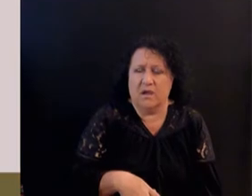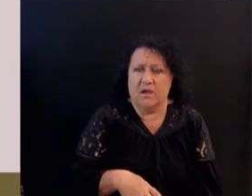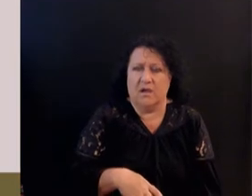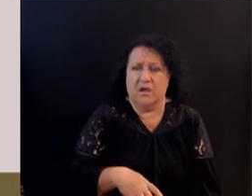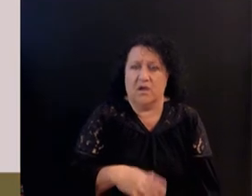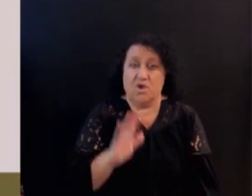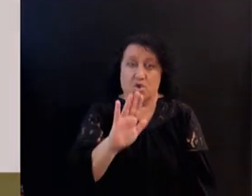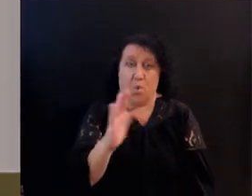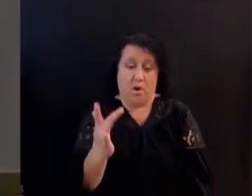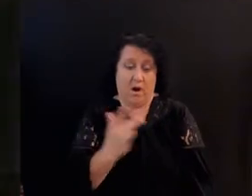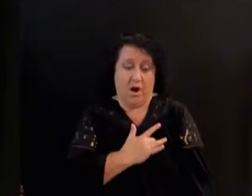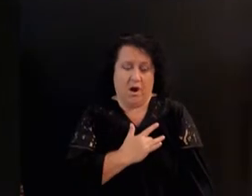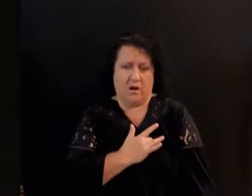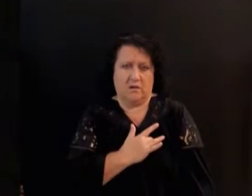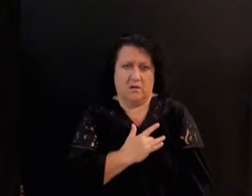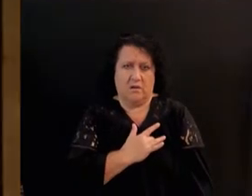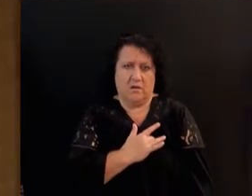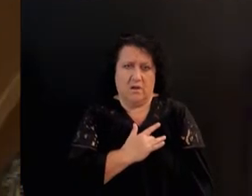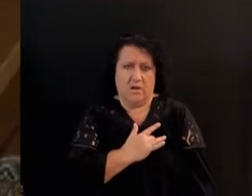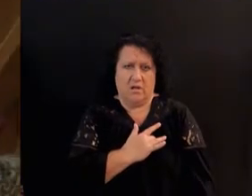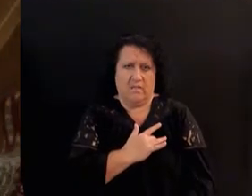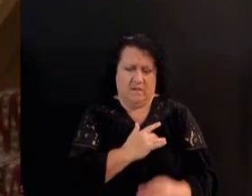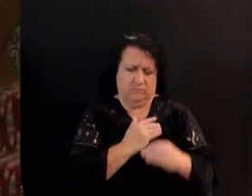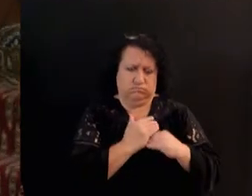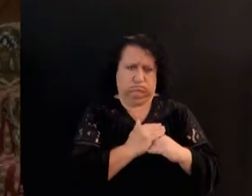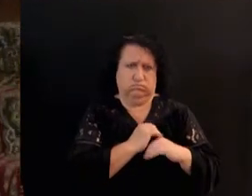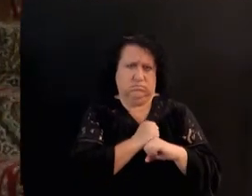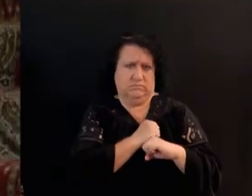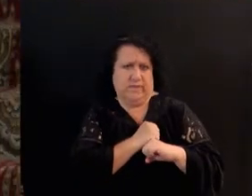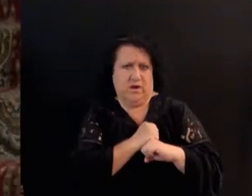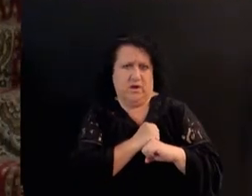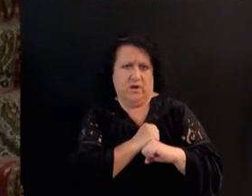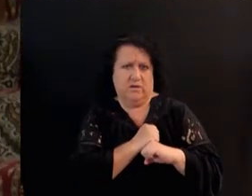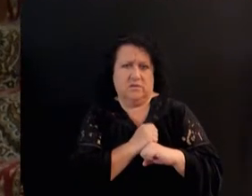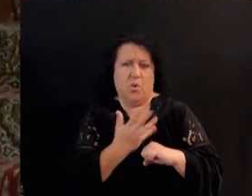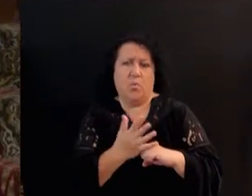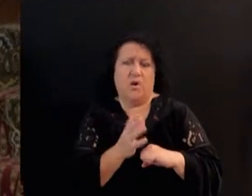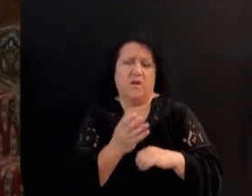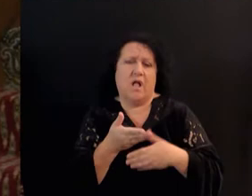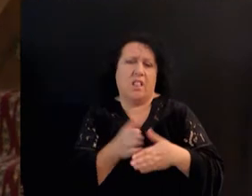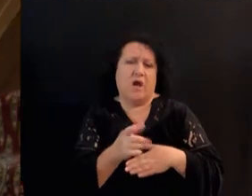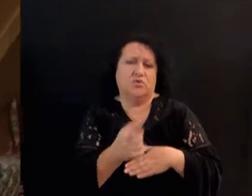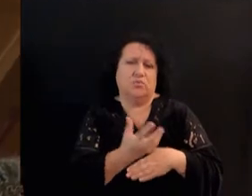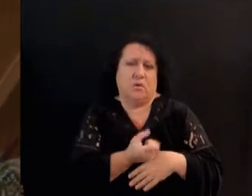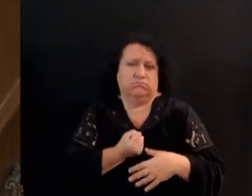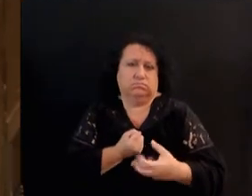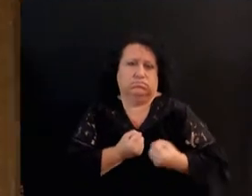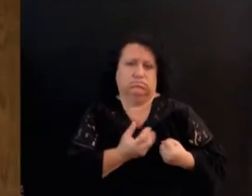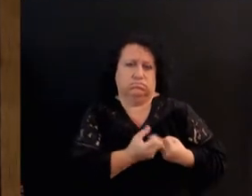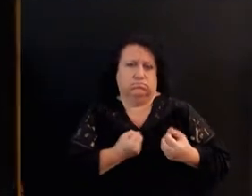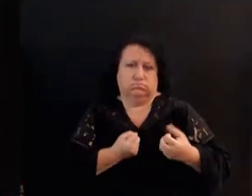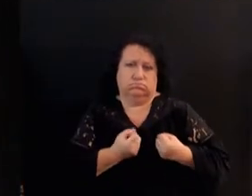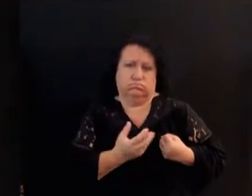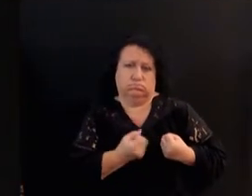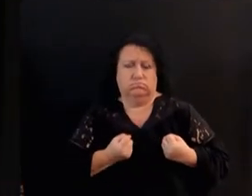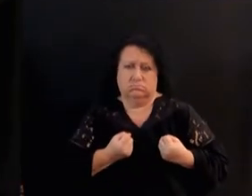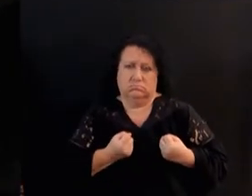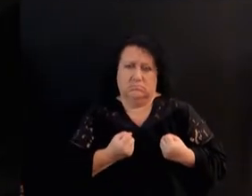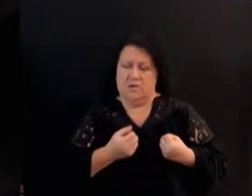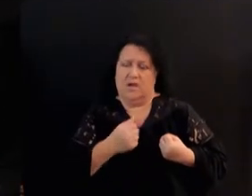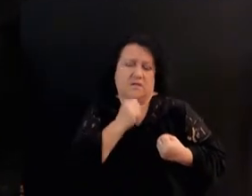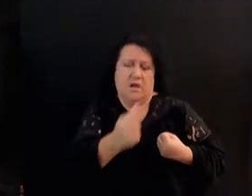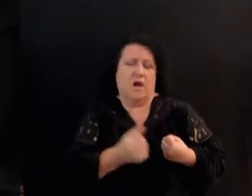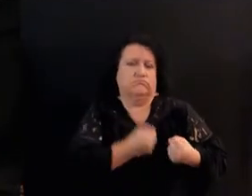heart that keep you from being able to give with your whole heart thanksgiving to God? Have you ever asked yourself